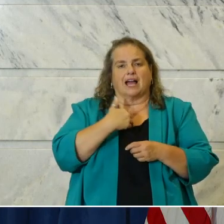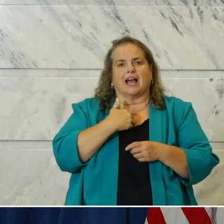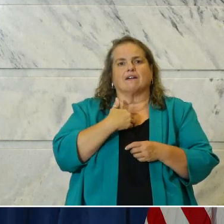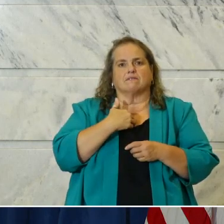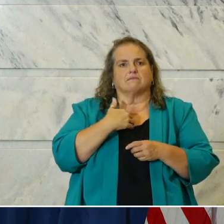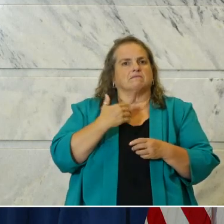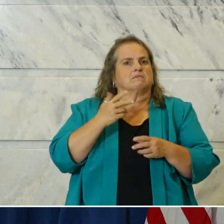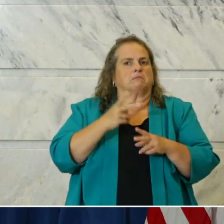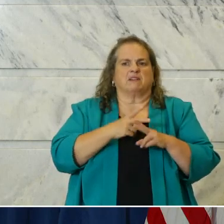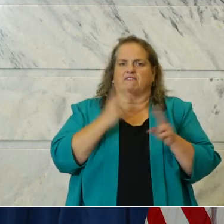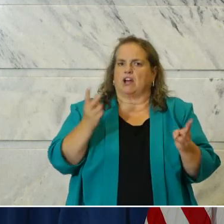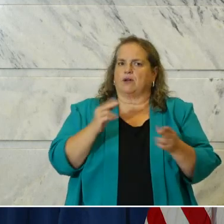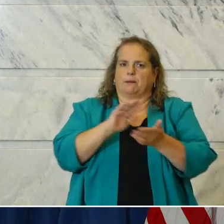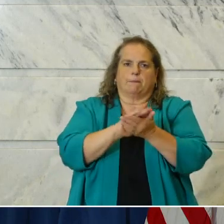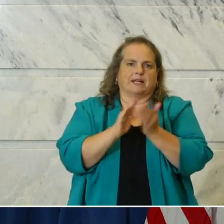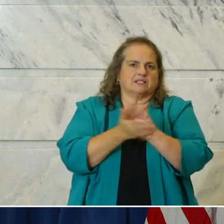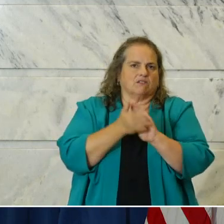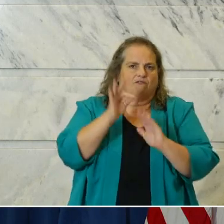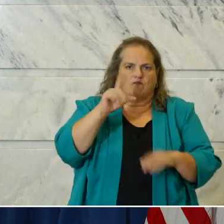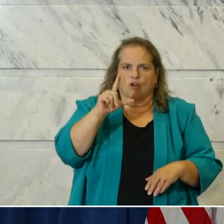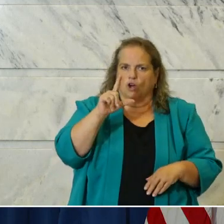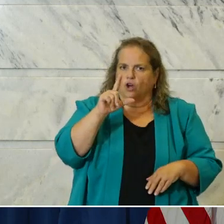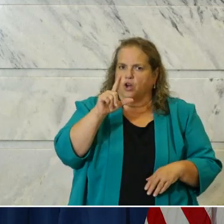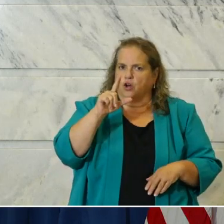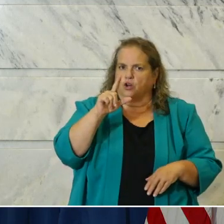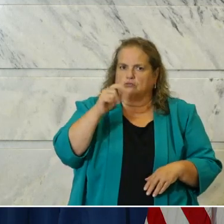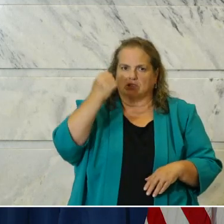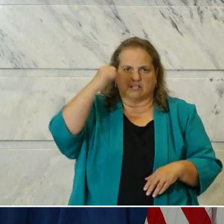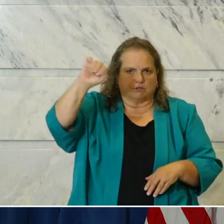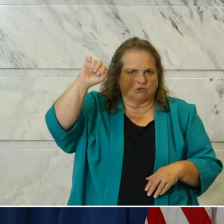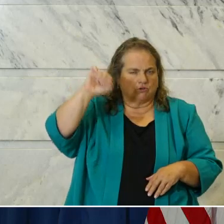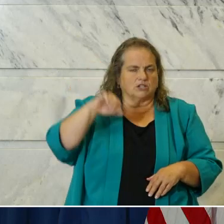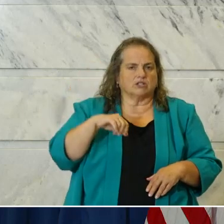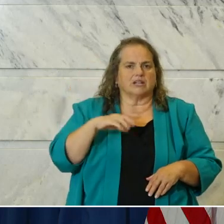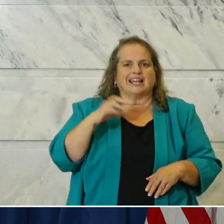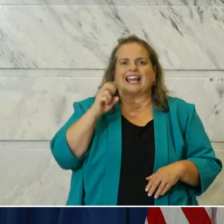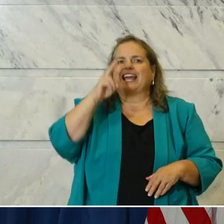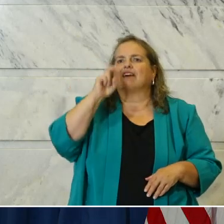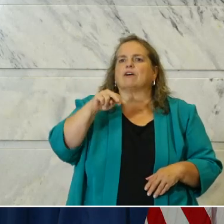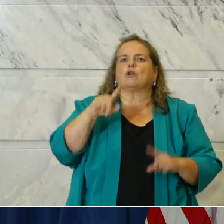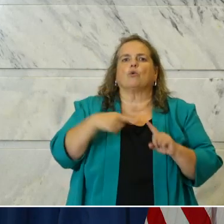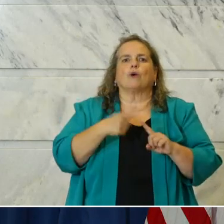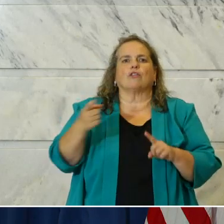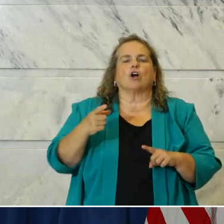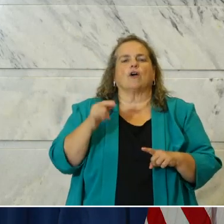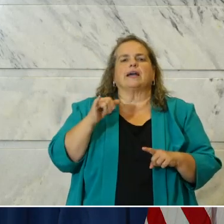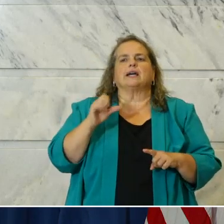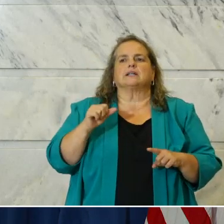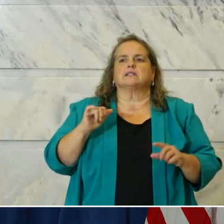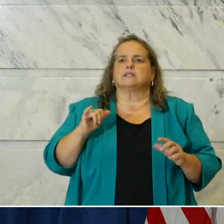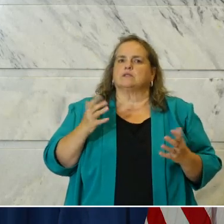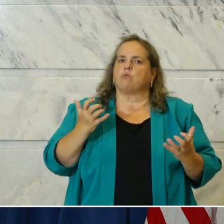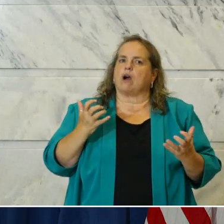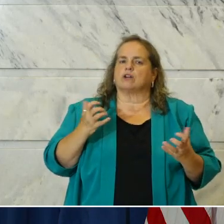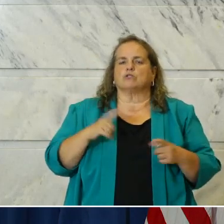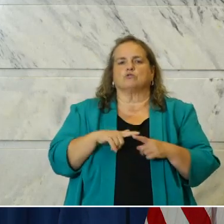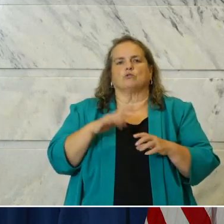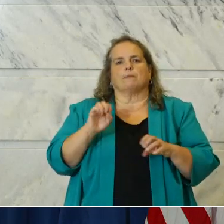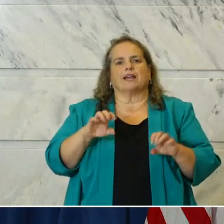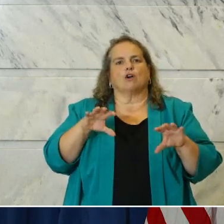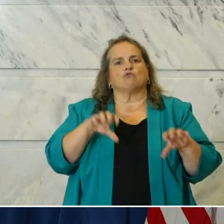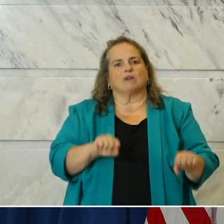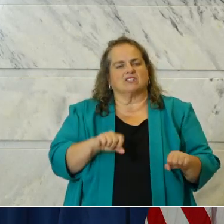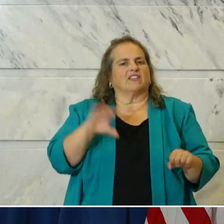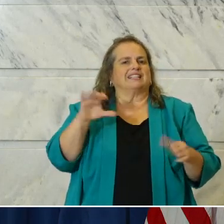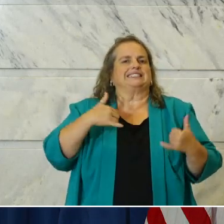very peaceful demonstrations, even when there is a desire to be arrested, has done it in a